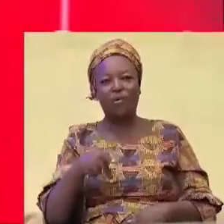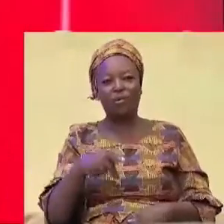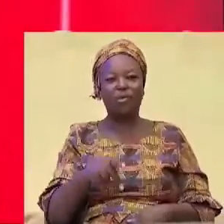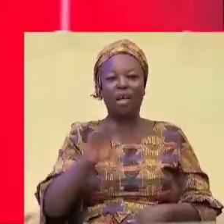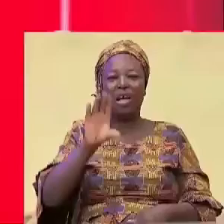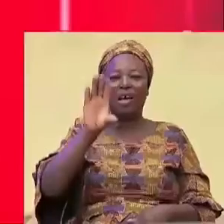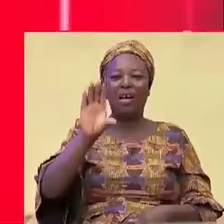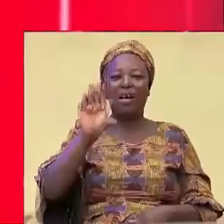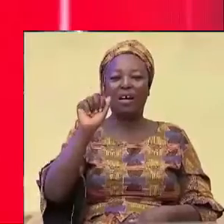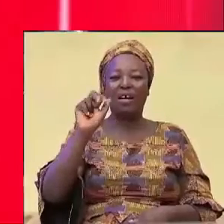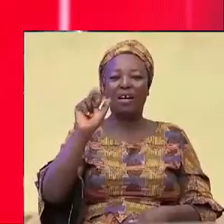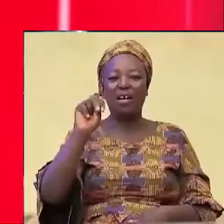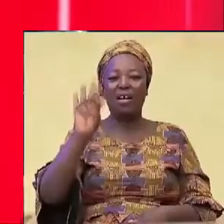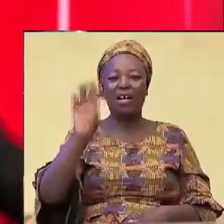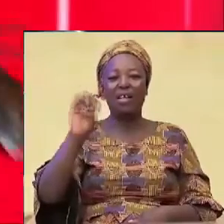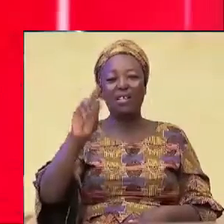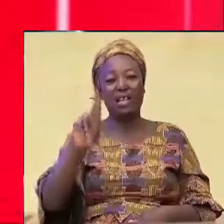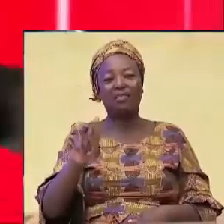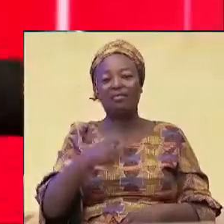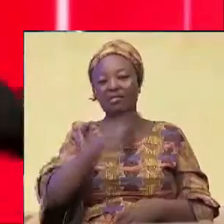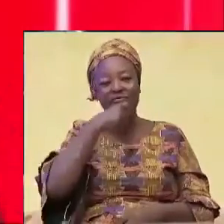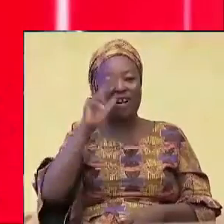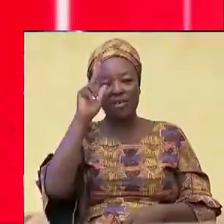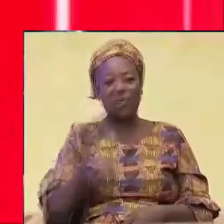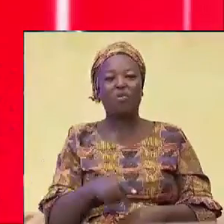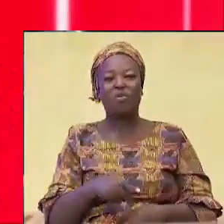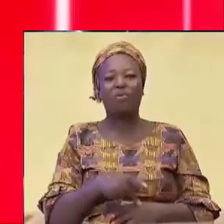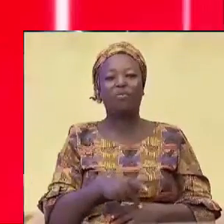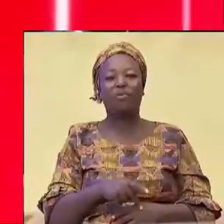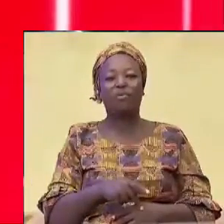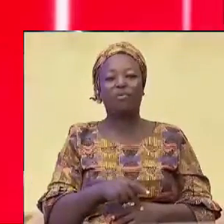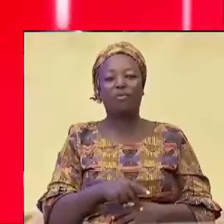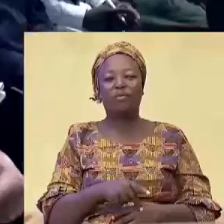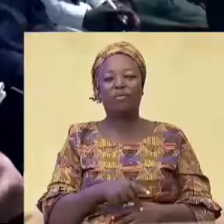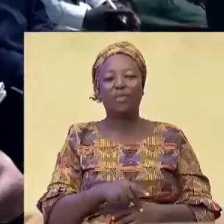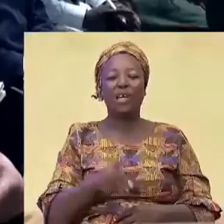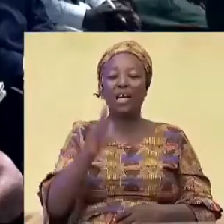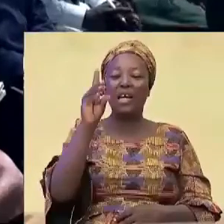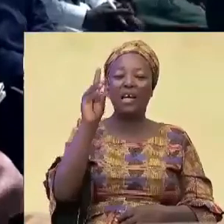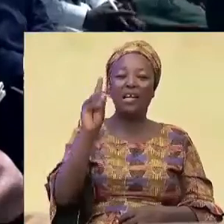up. Cancer dried up.